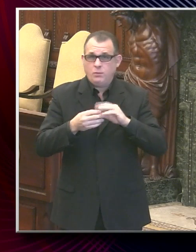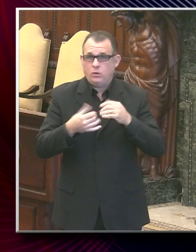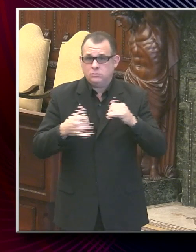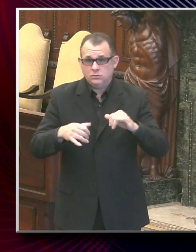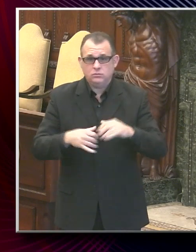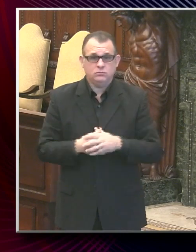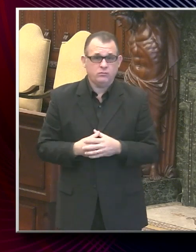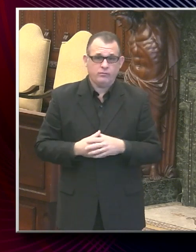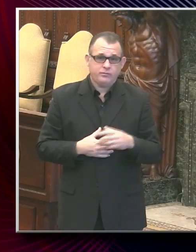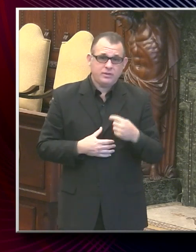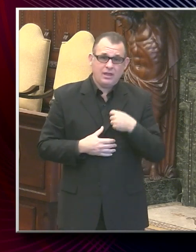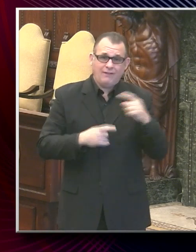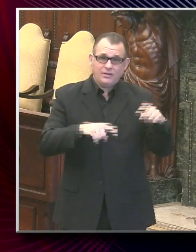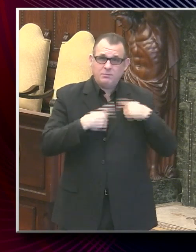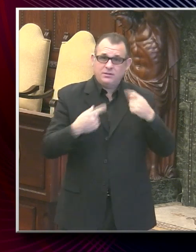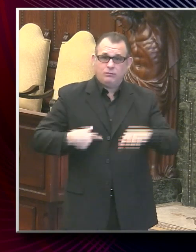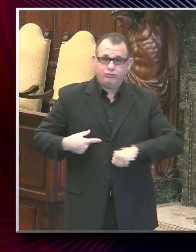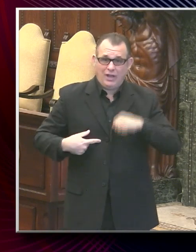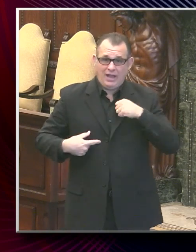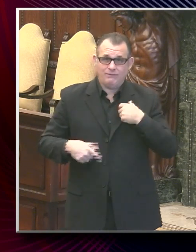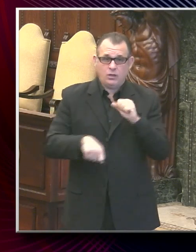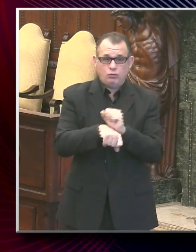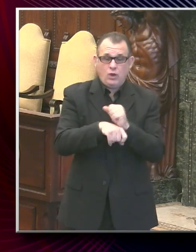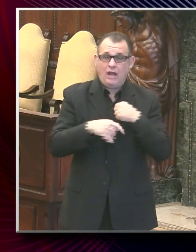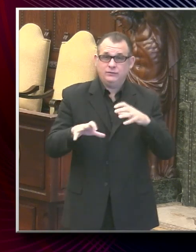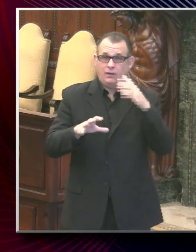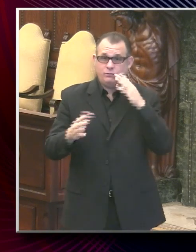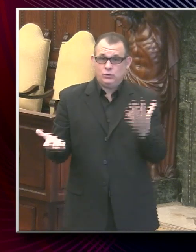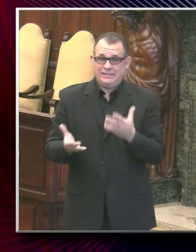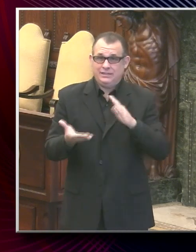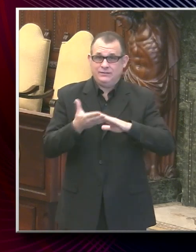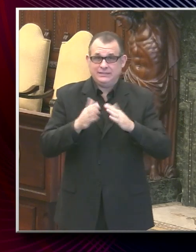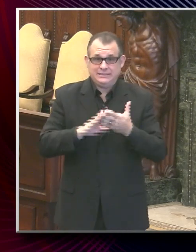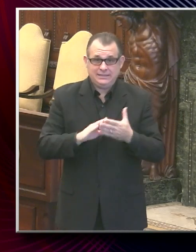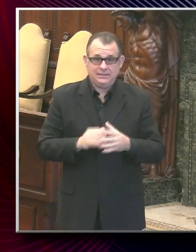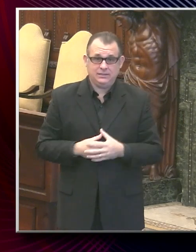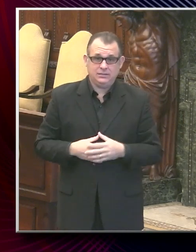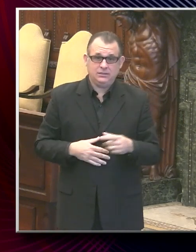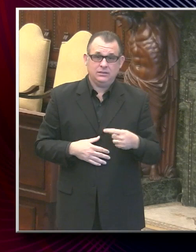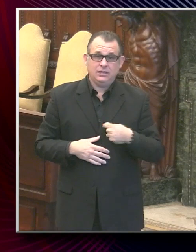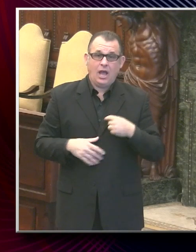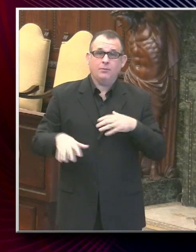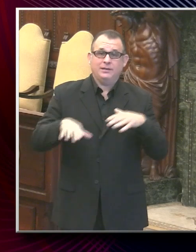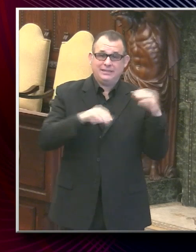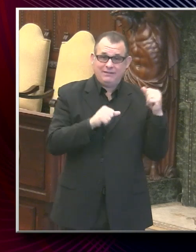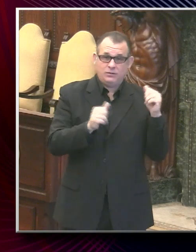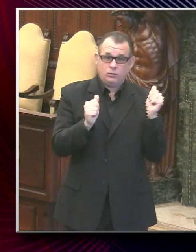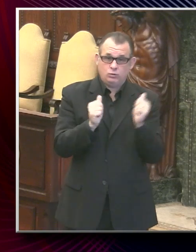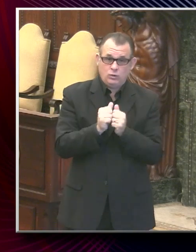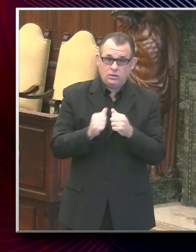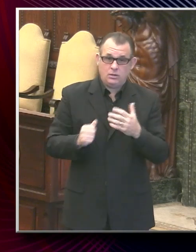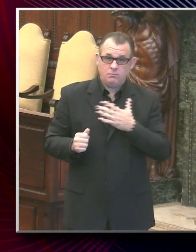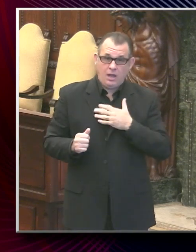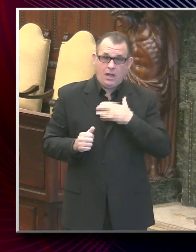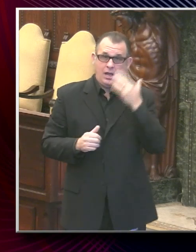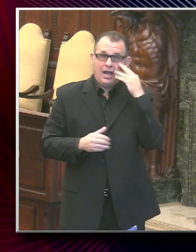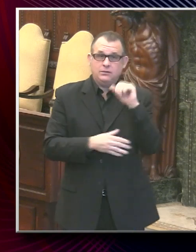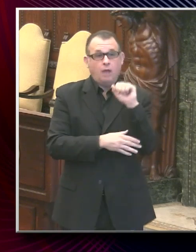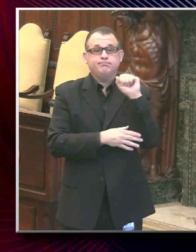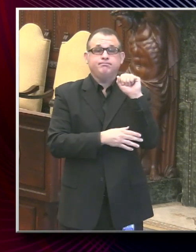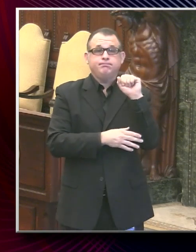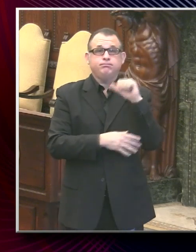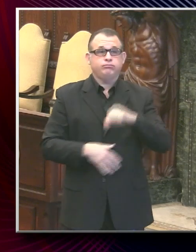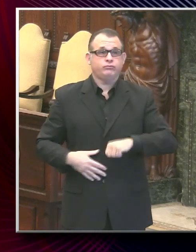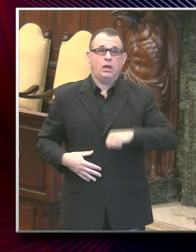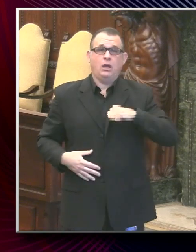I've been very proud of the work that I've done for this city, and I'm leaving with my head high, appreciative